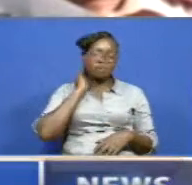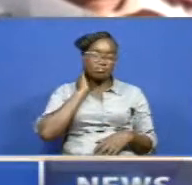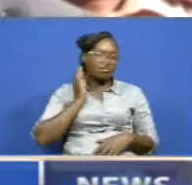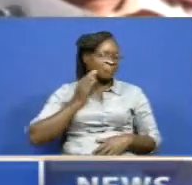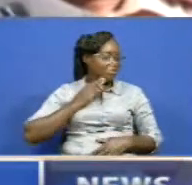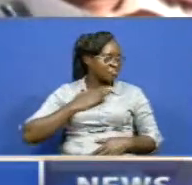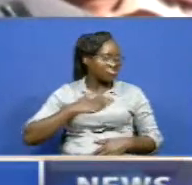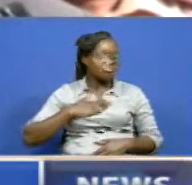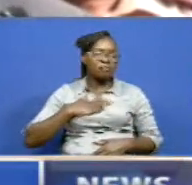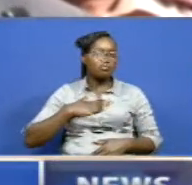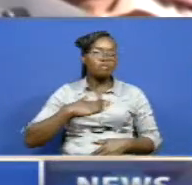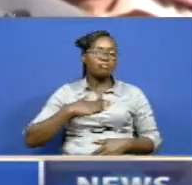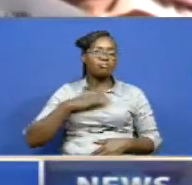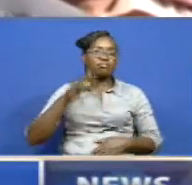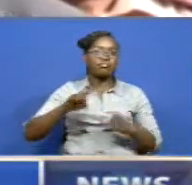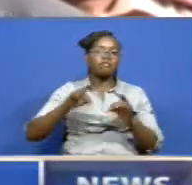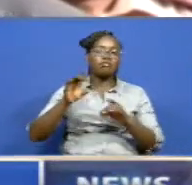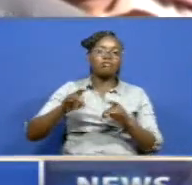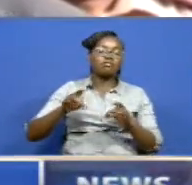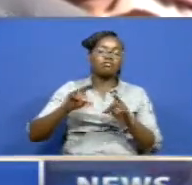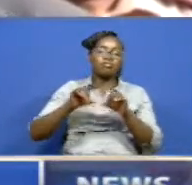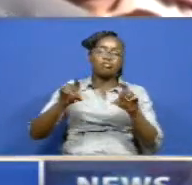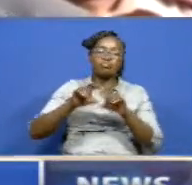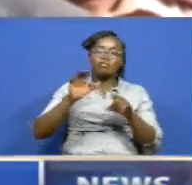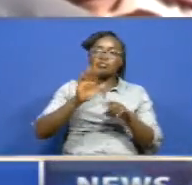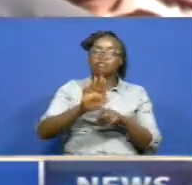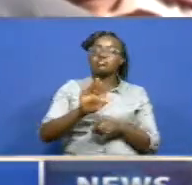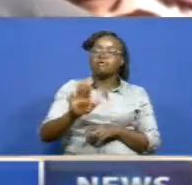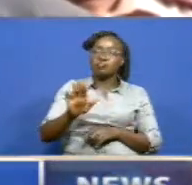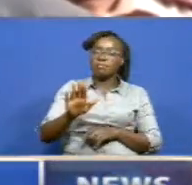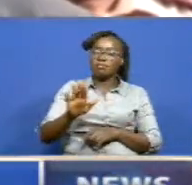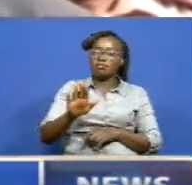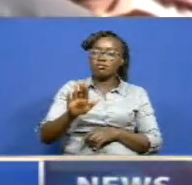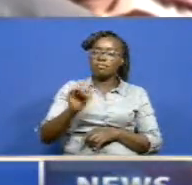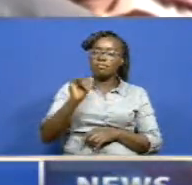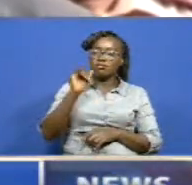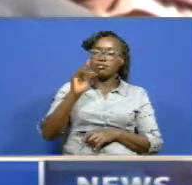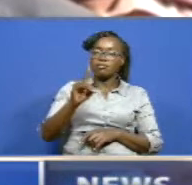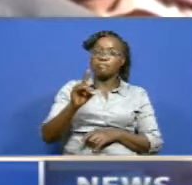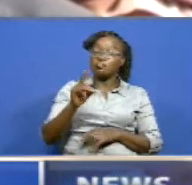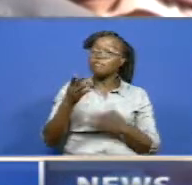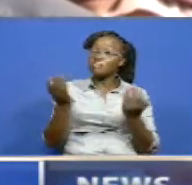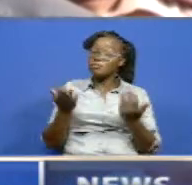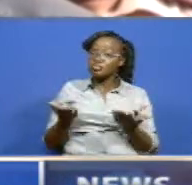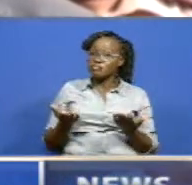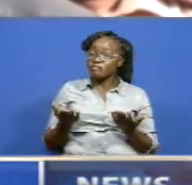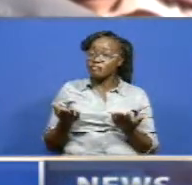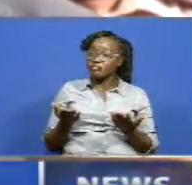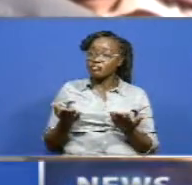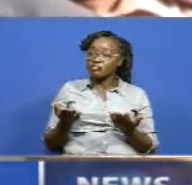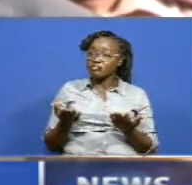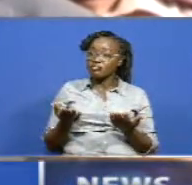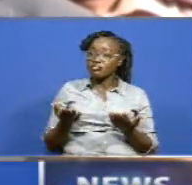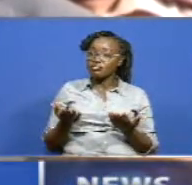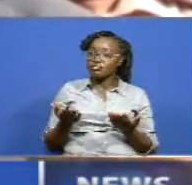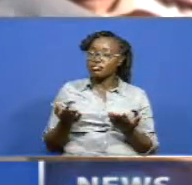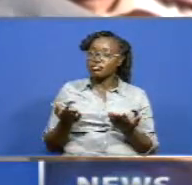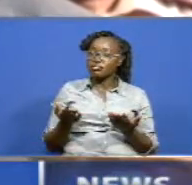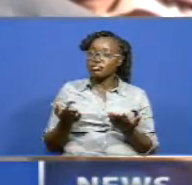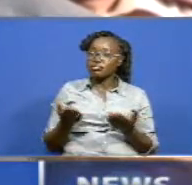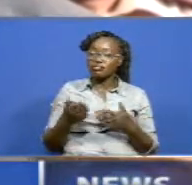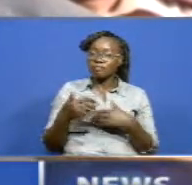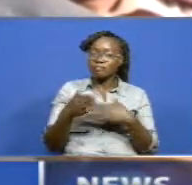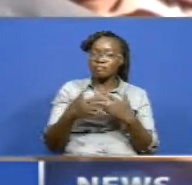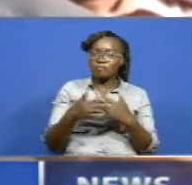waomba mchukue hizi Huduma card IDs. Wapi? Utachukua kwa